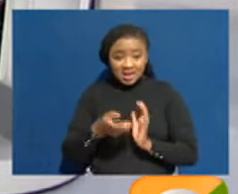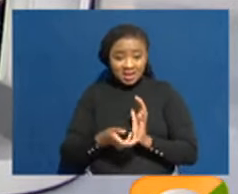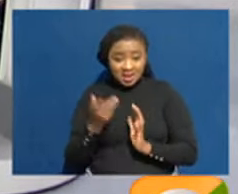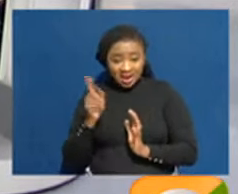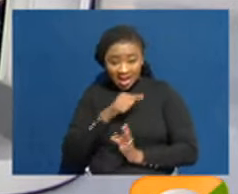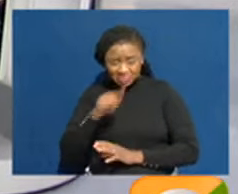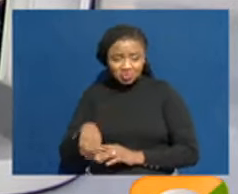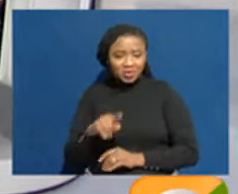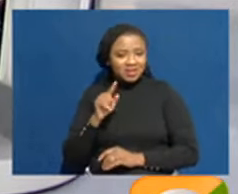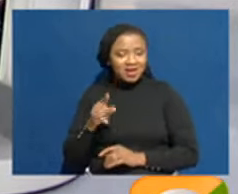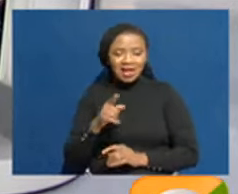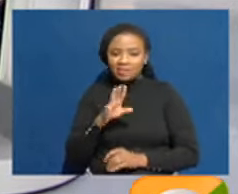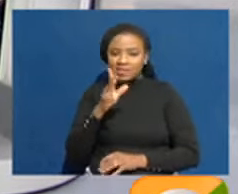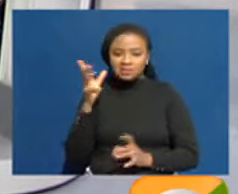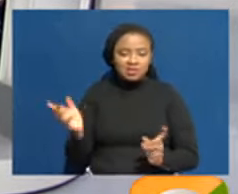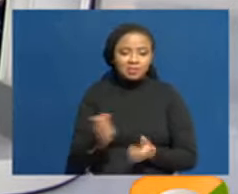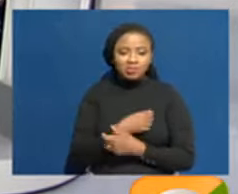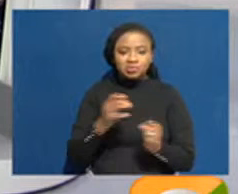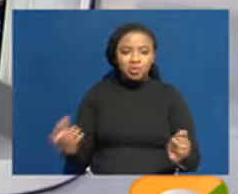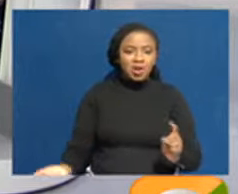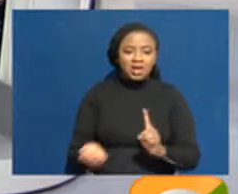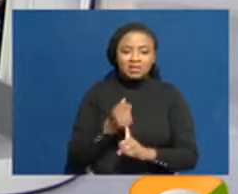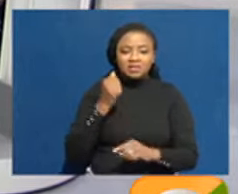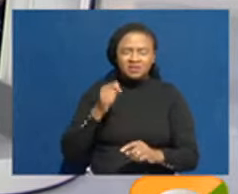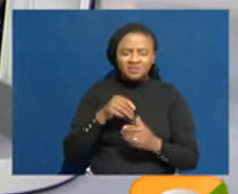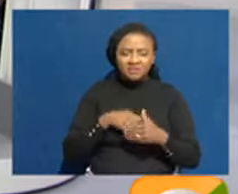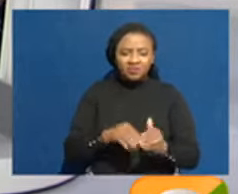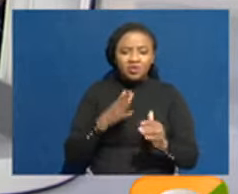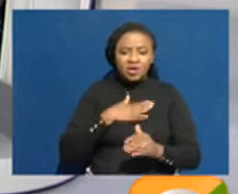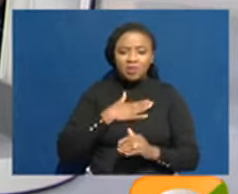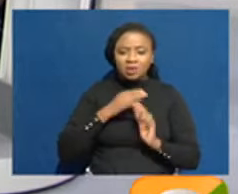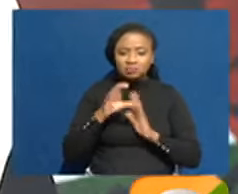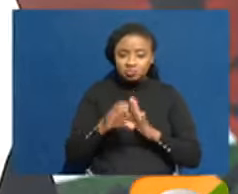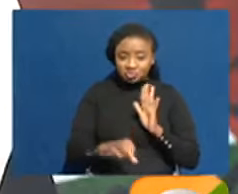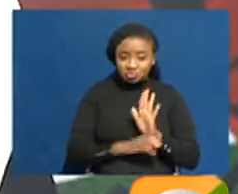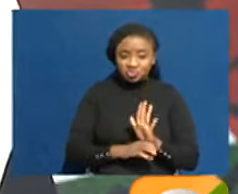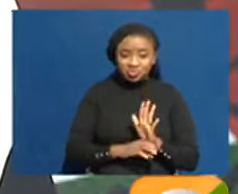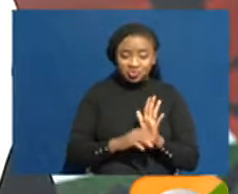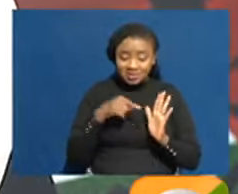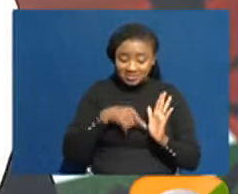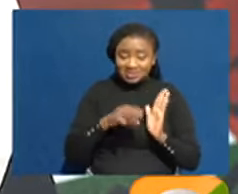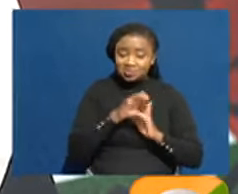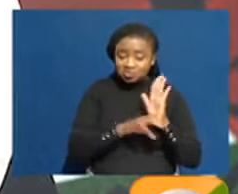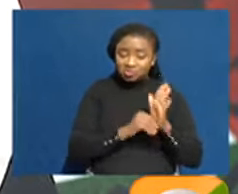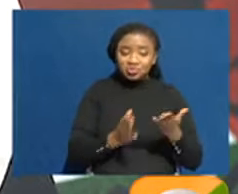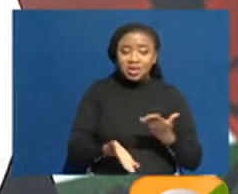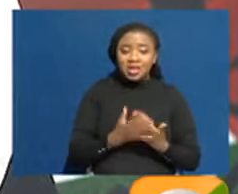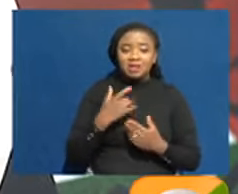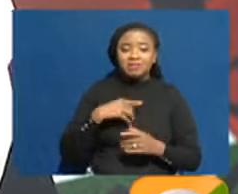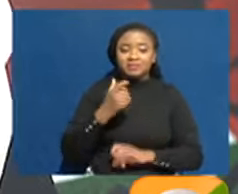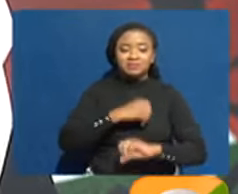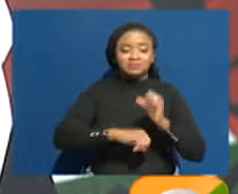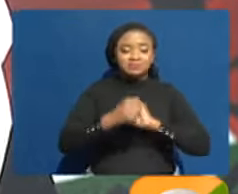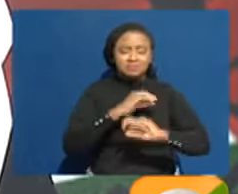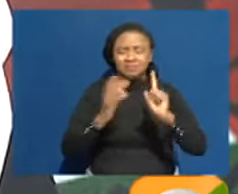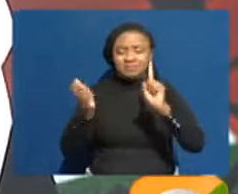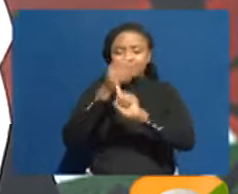our old constitution. In fact, just taking that case to court would not be possible without our constitution. So yes,